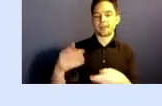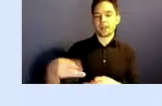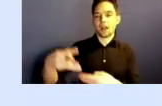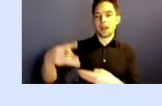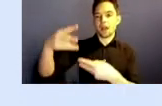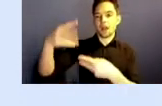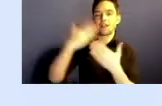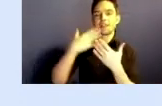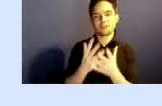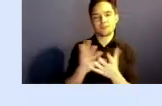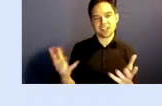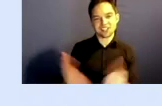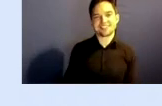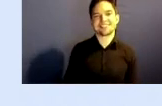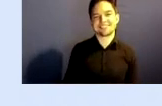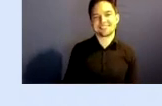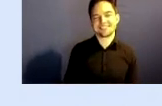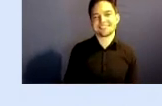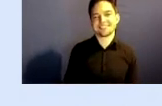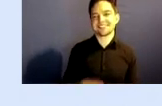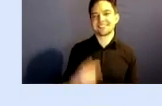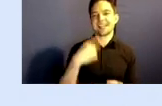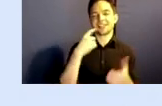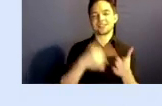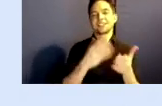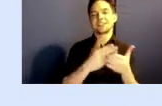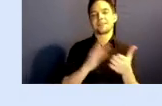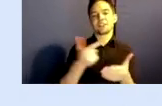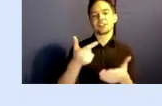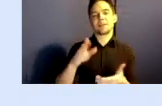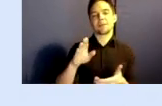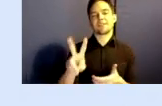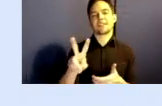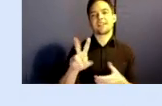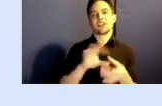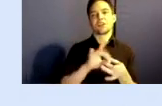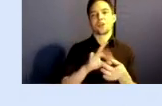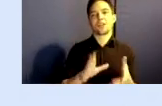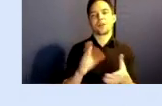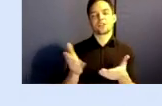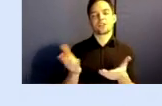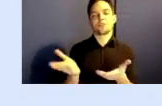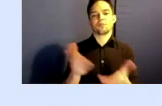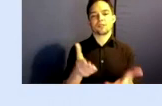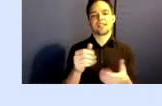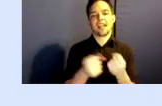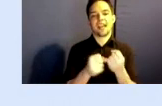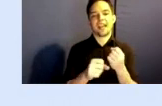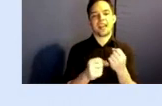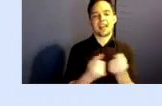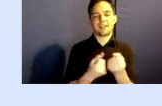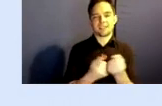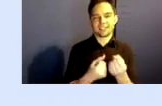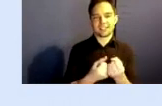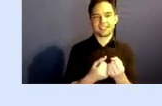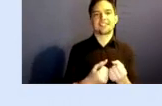much. I see that some of our GBV coordinators want to take these advocacy messages forward at the country level with